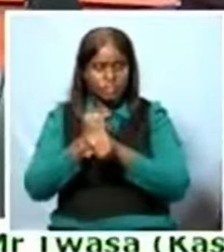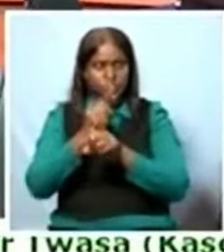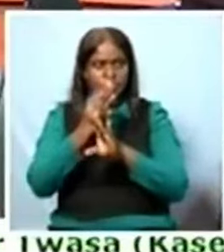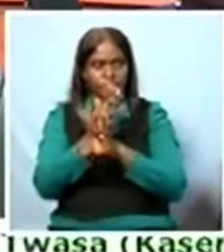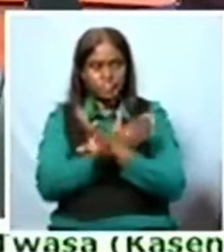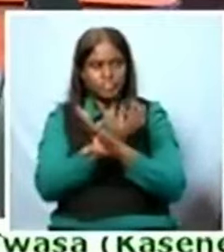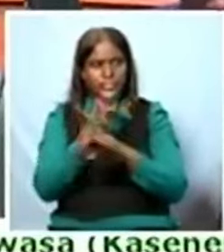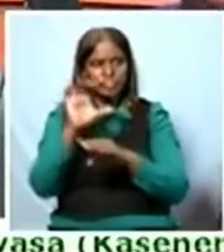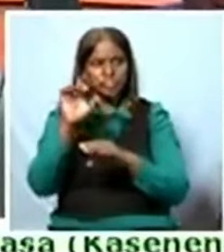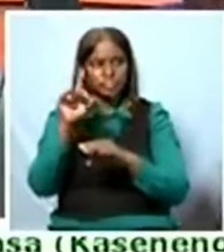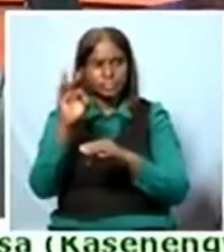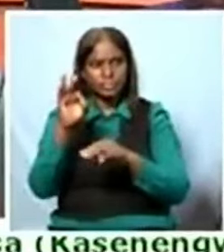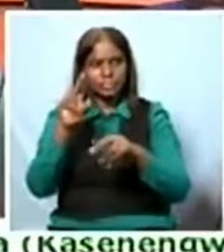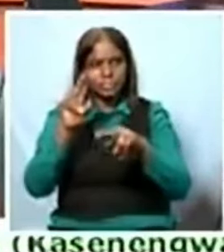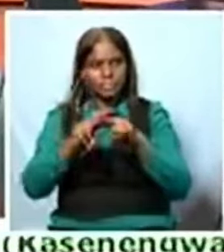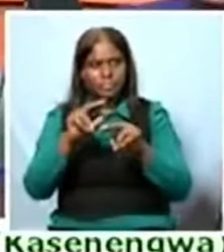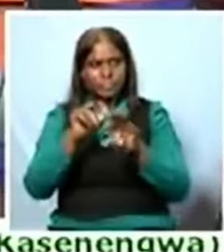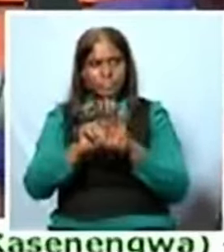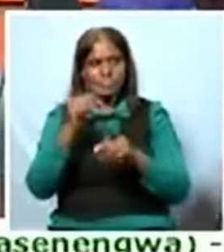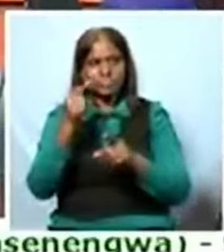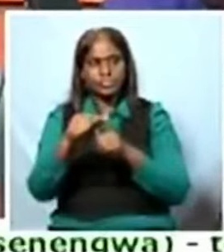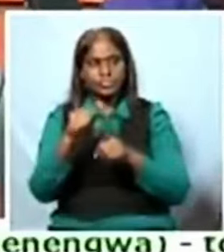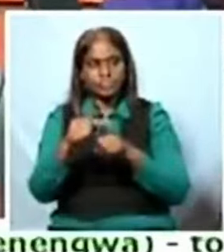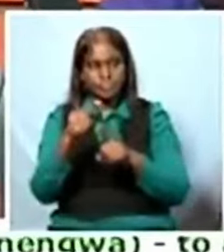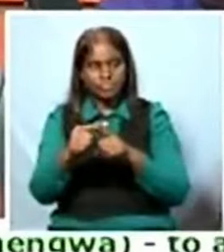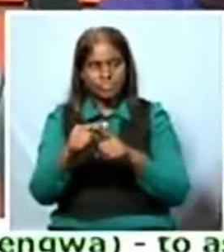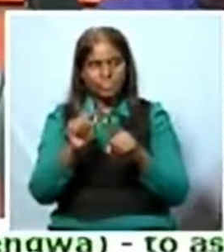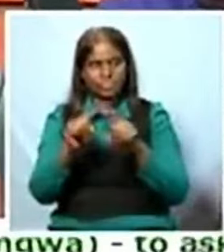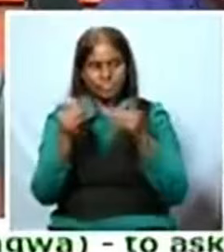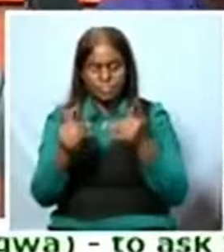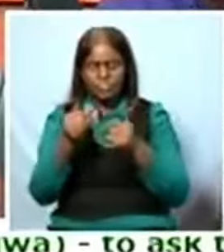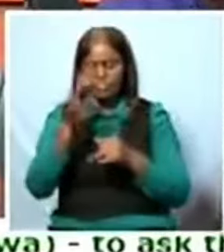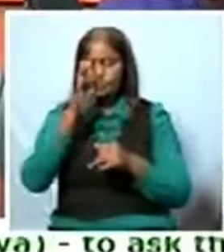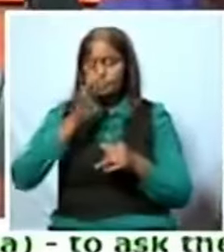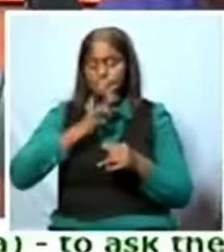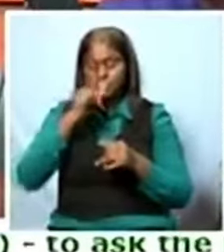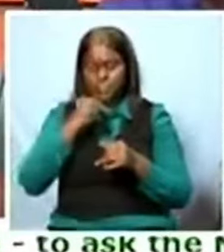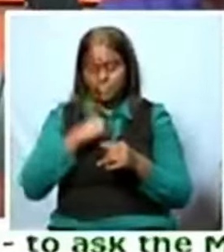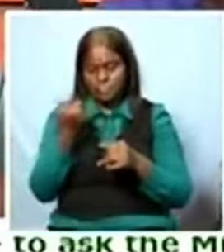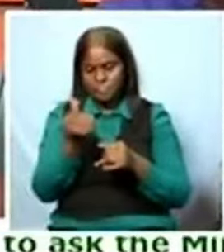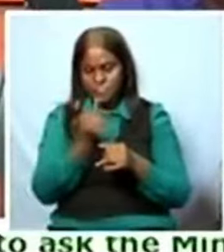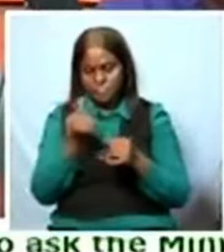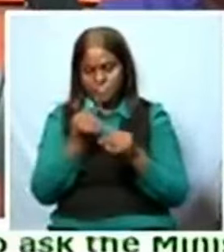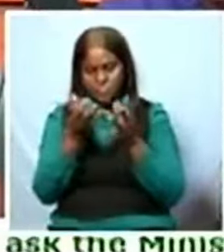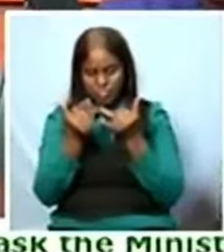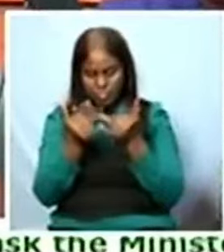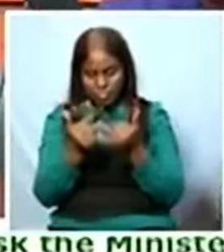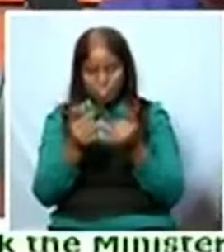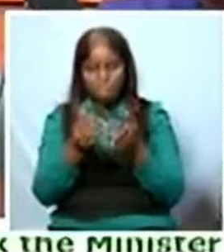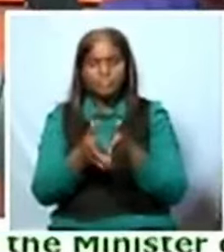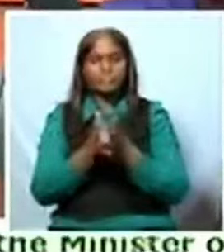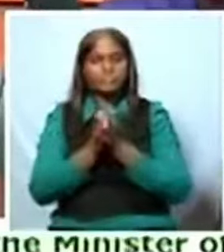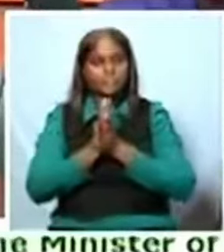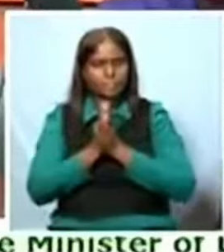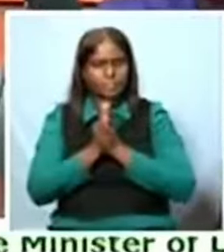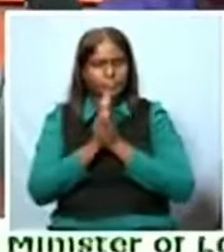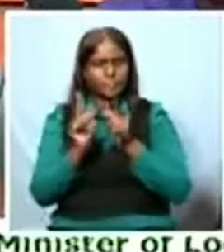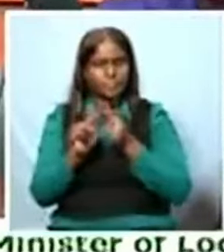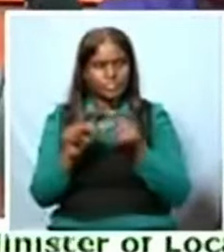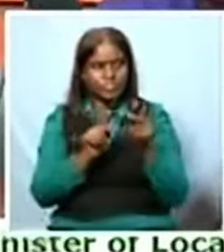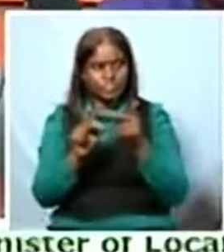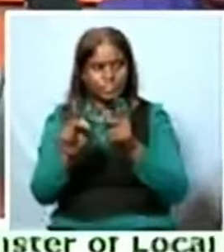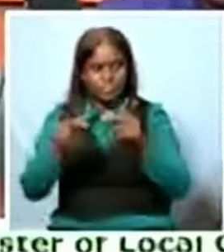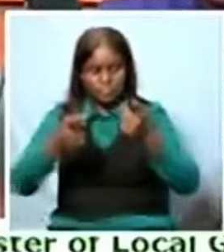the CDF sat in December. However, Madam Speaker, I want to appeal to Kasenengwa